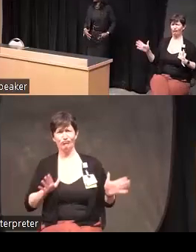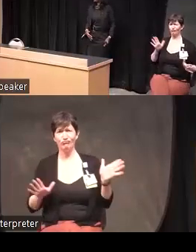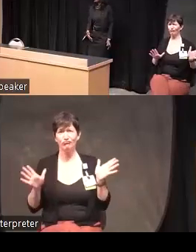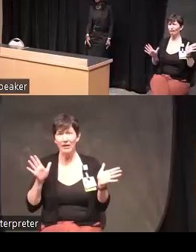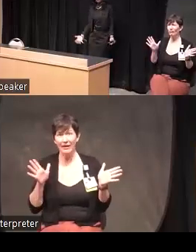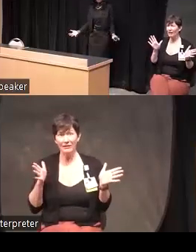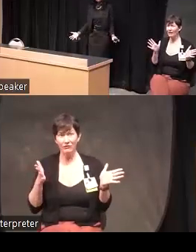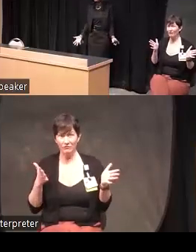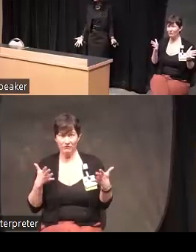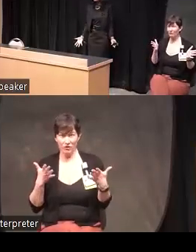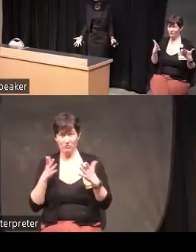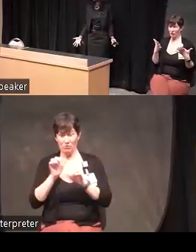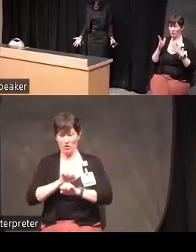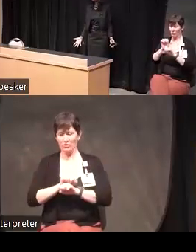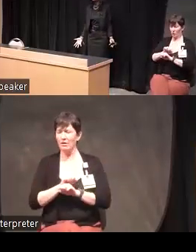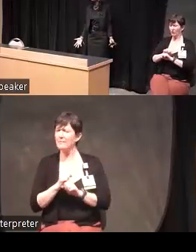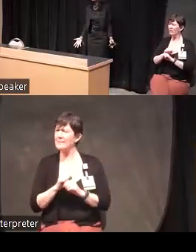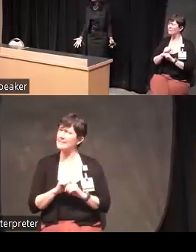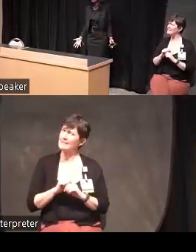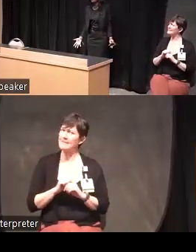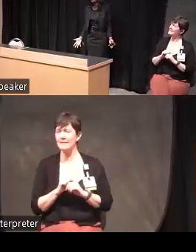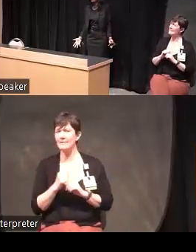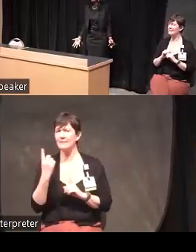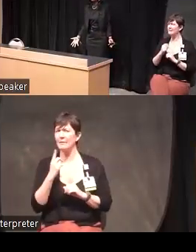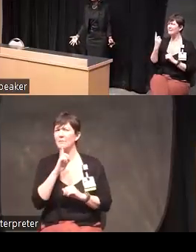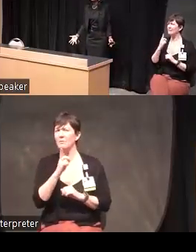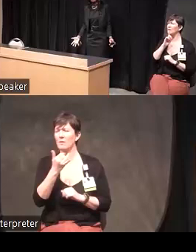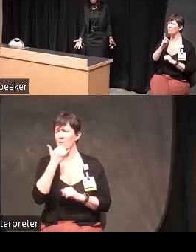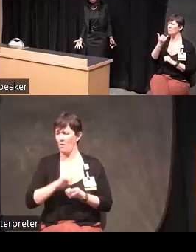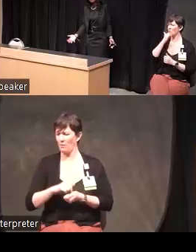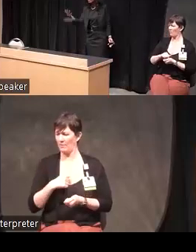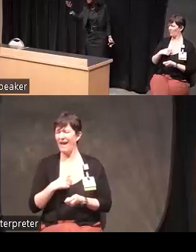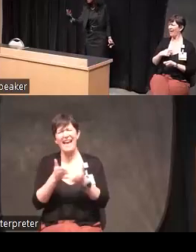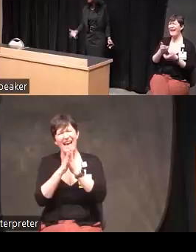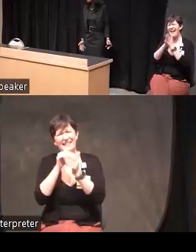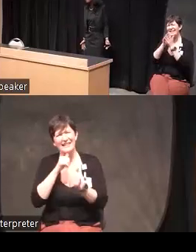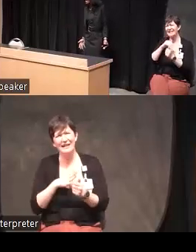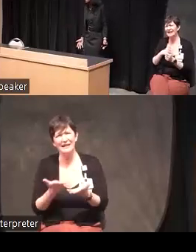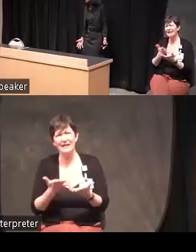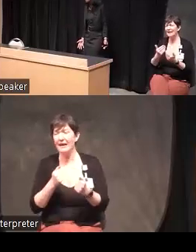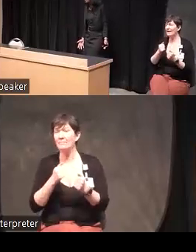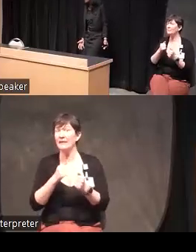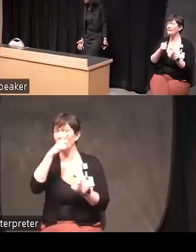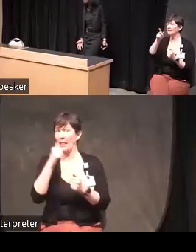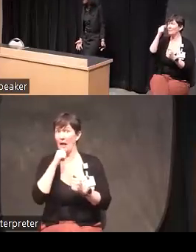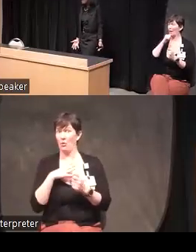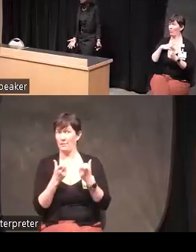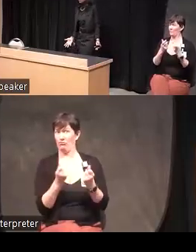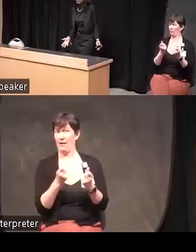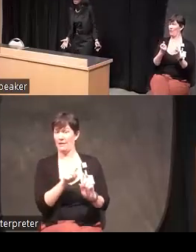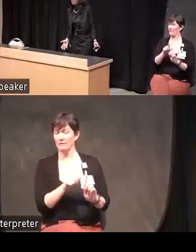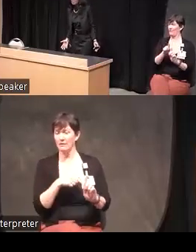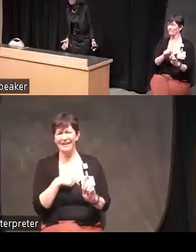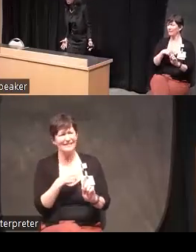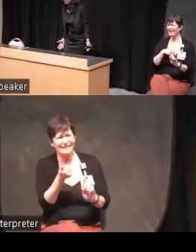now. And there's something still very wrong with me. And I asked the lady, this time I have a Black woman driver. I asked her, is